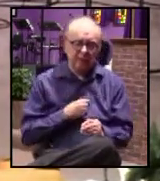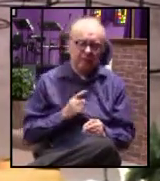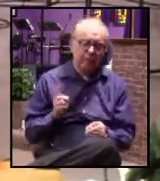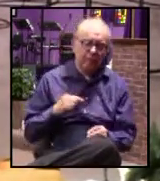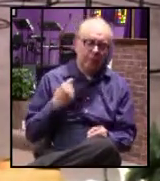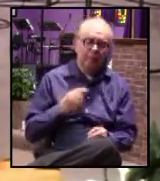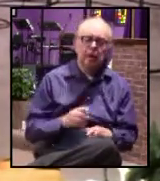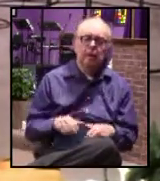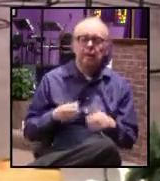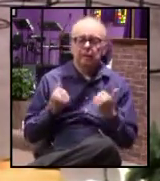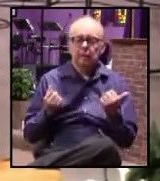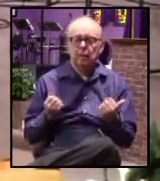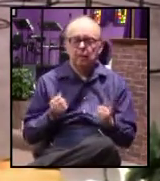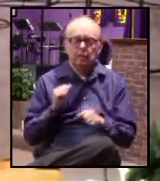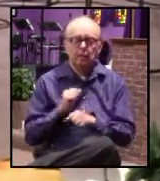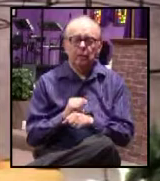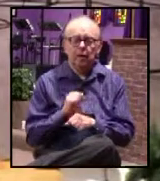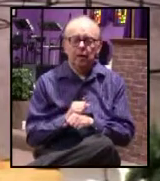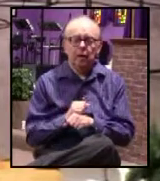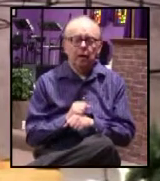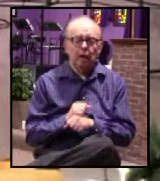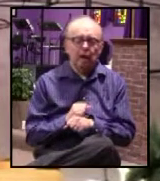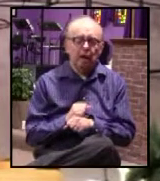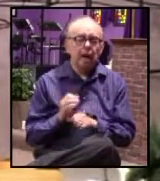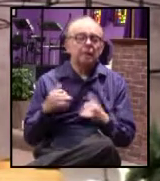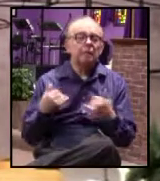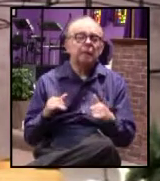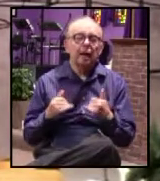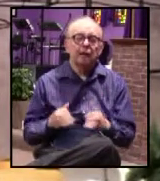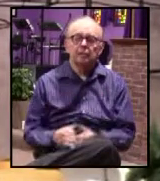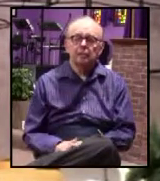we live, work, and play.